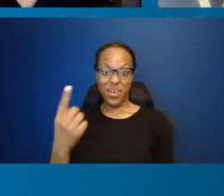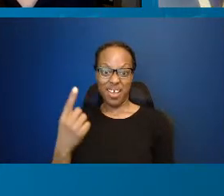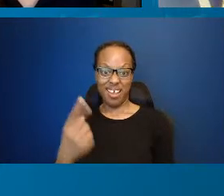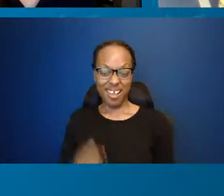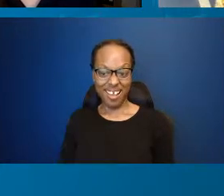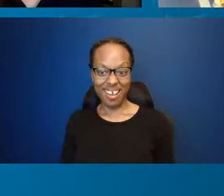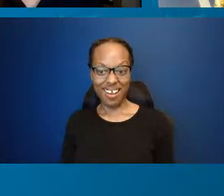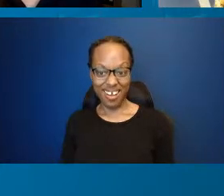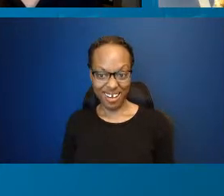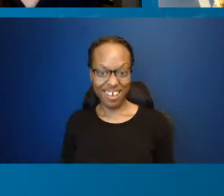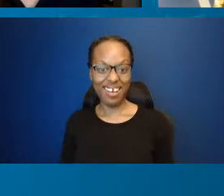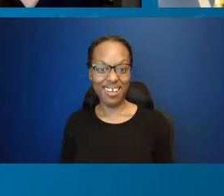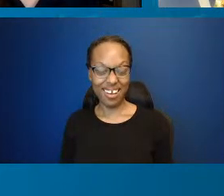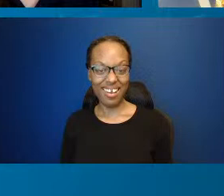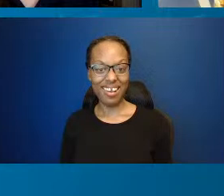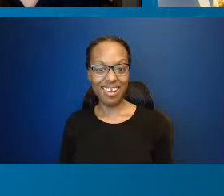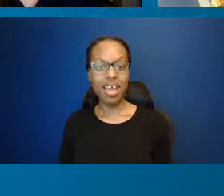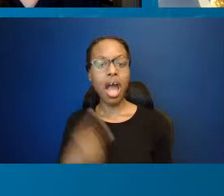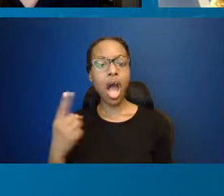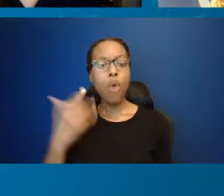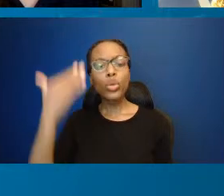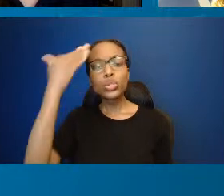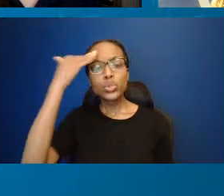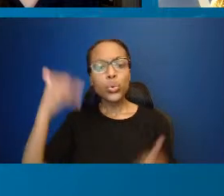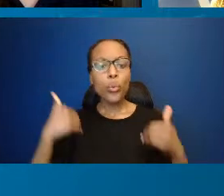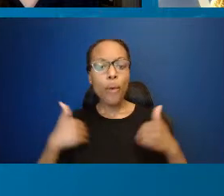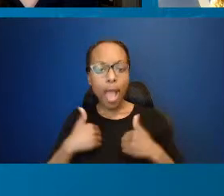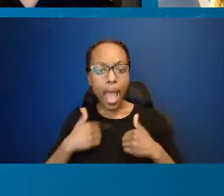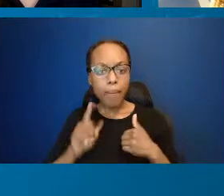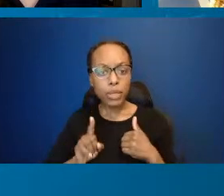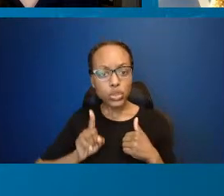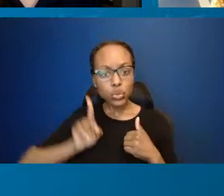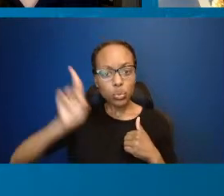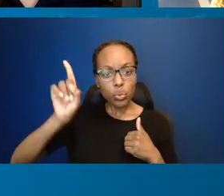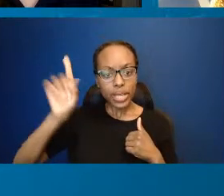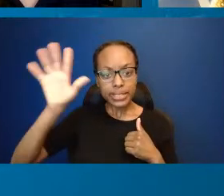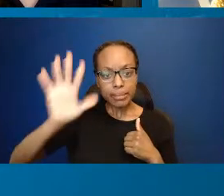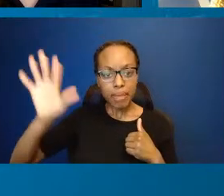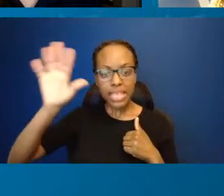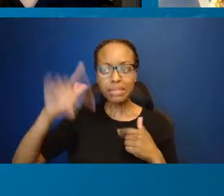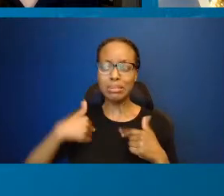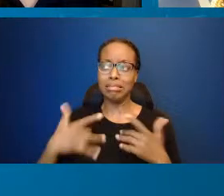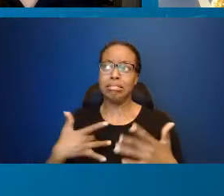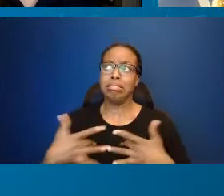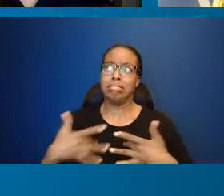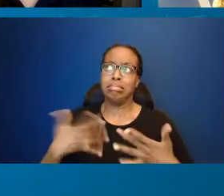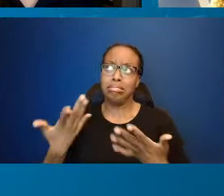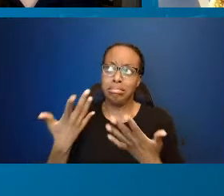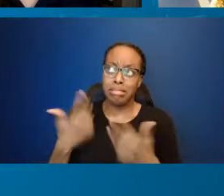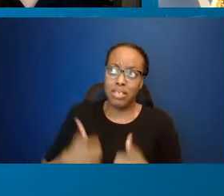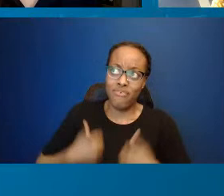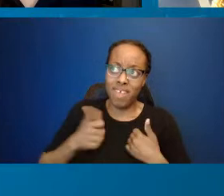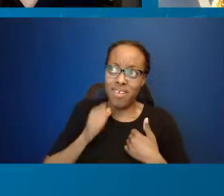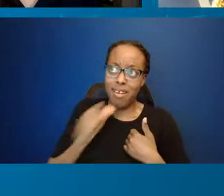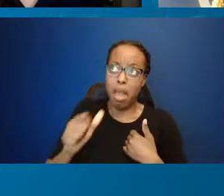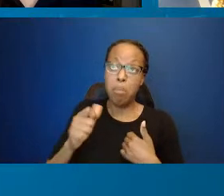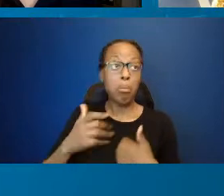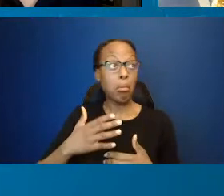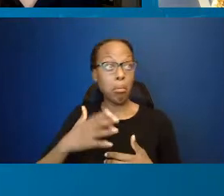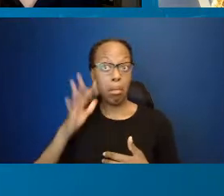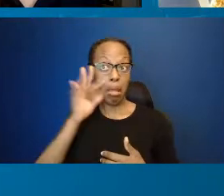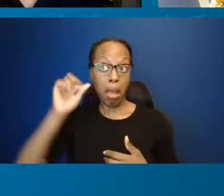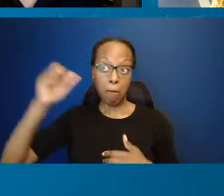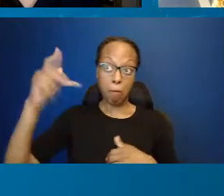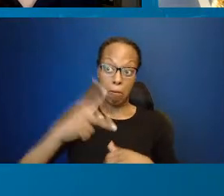sold. I mean, I always knew about animals going up into space, but I always worried about them. So I'm glad to hear a cat made it home. So, okay, you sold